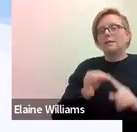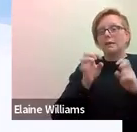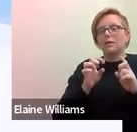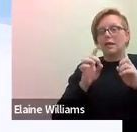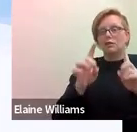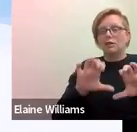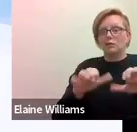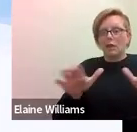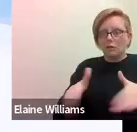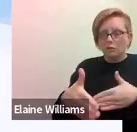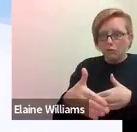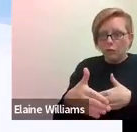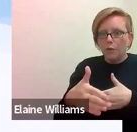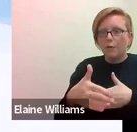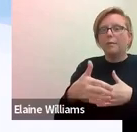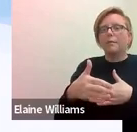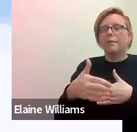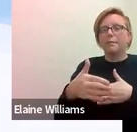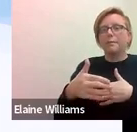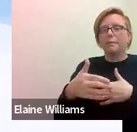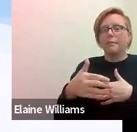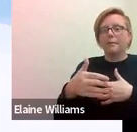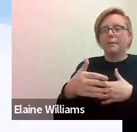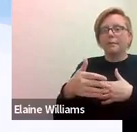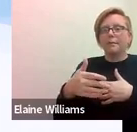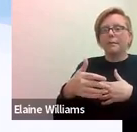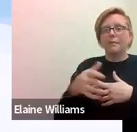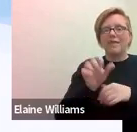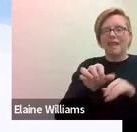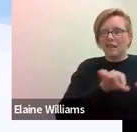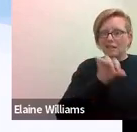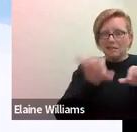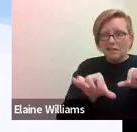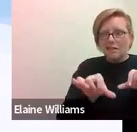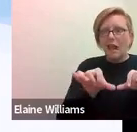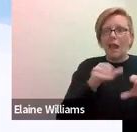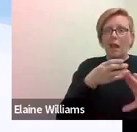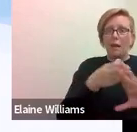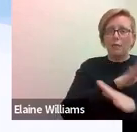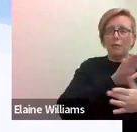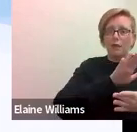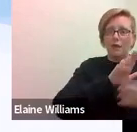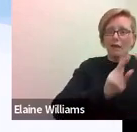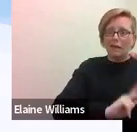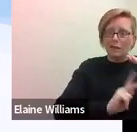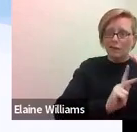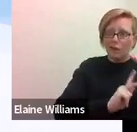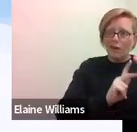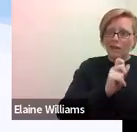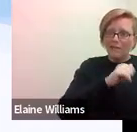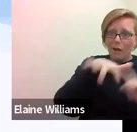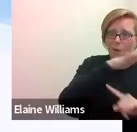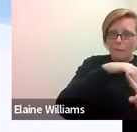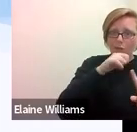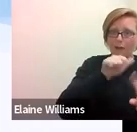children who have significant needs, so that they can stay in the pre-K environment and not have to go off to a special ed